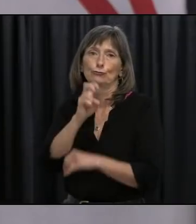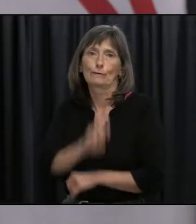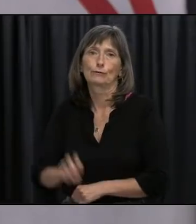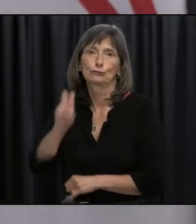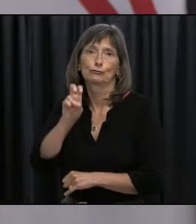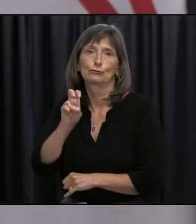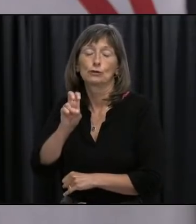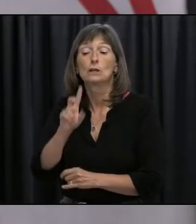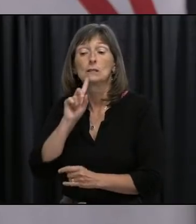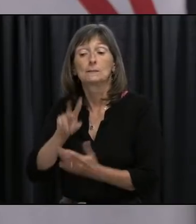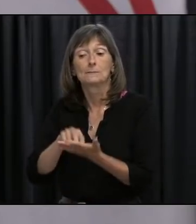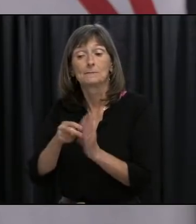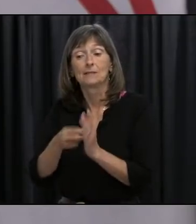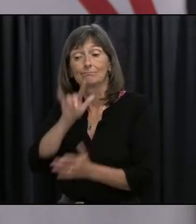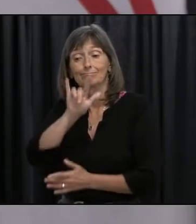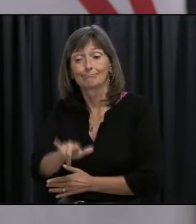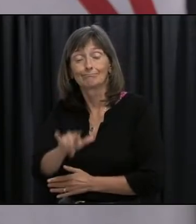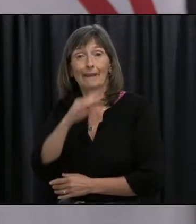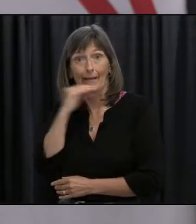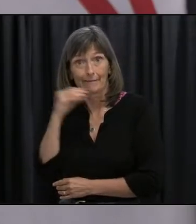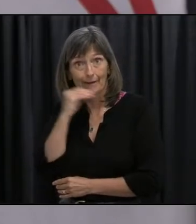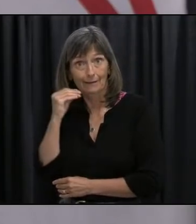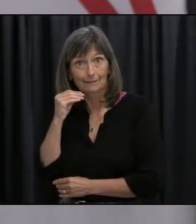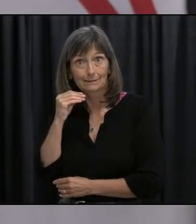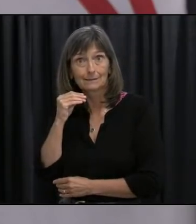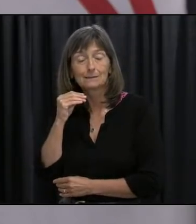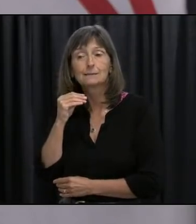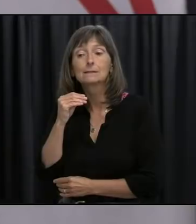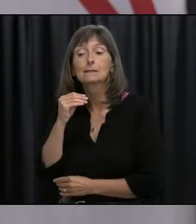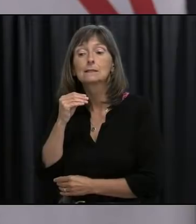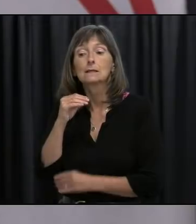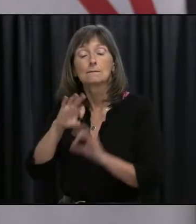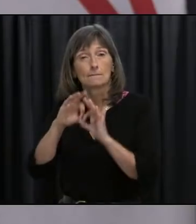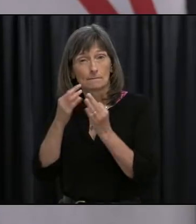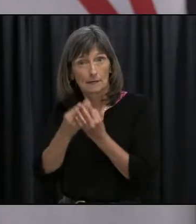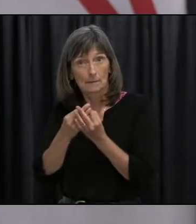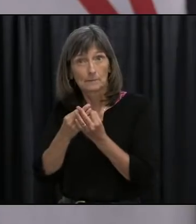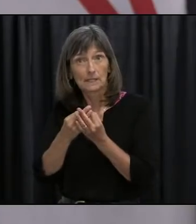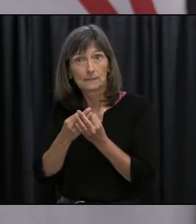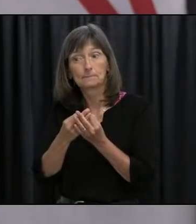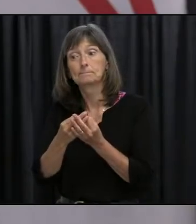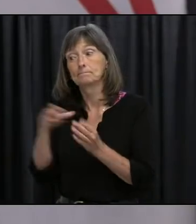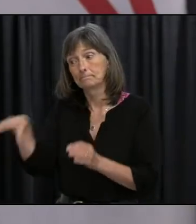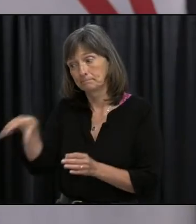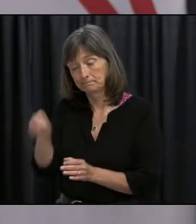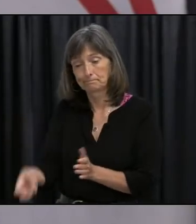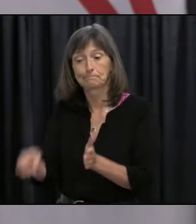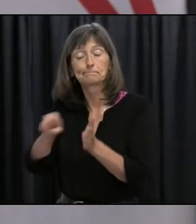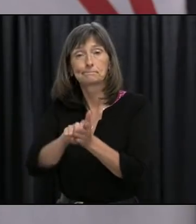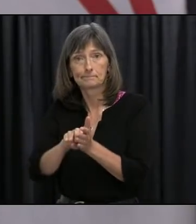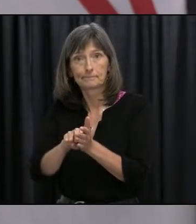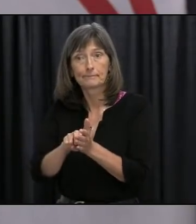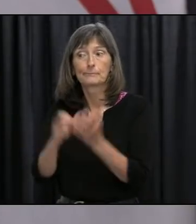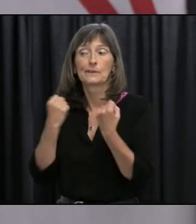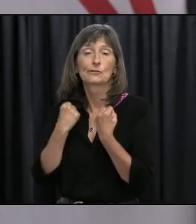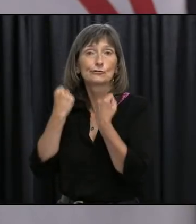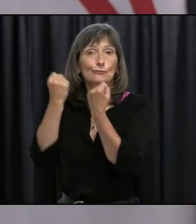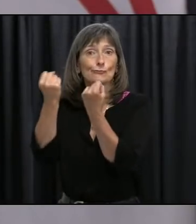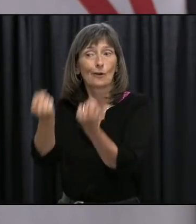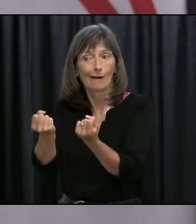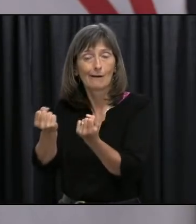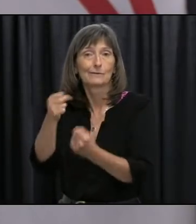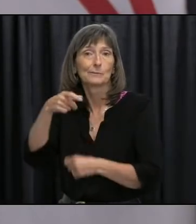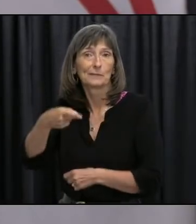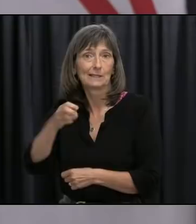in Halifax, went to was picked up by a family member there, and then, continued